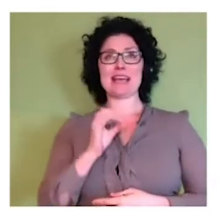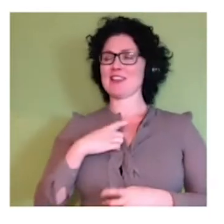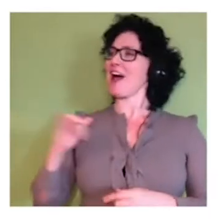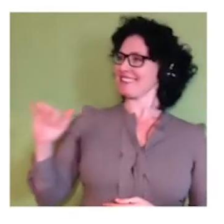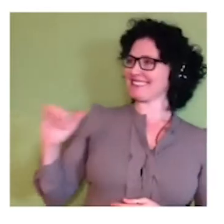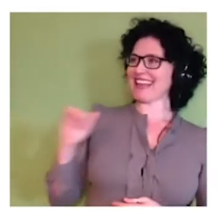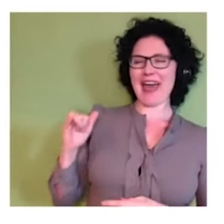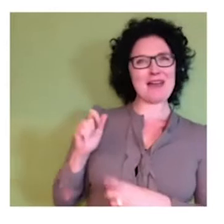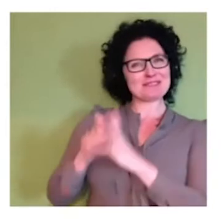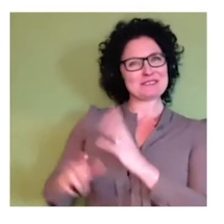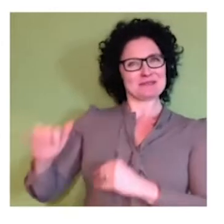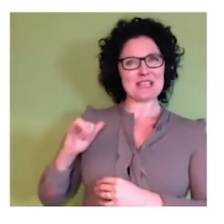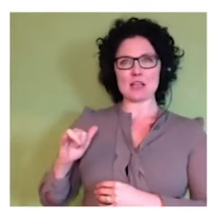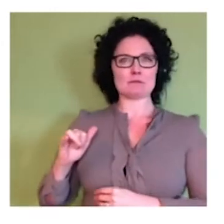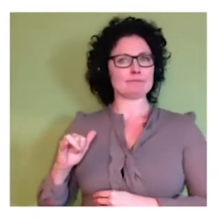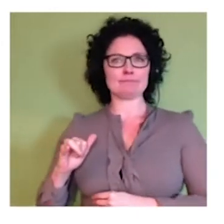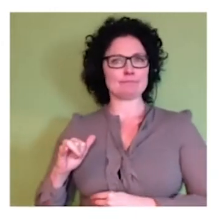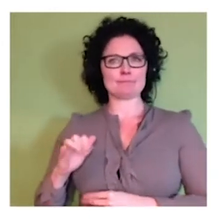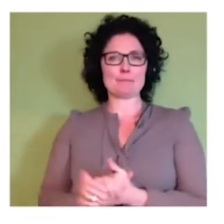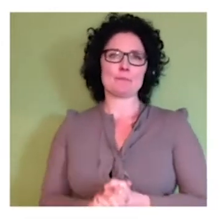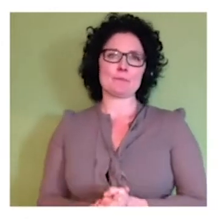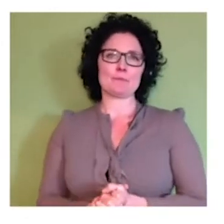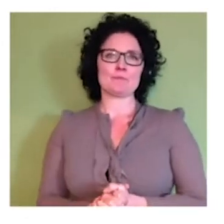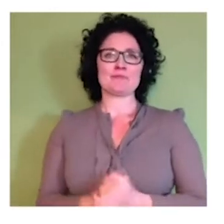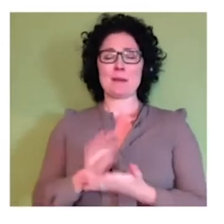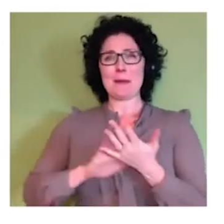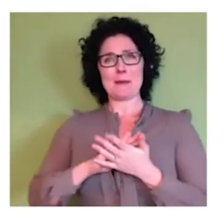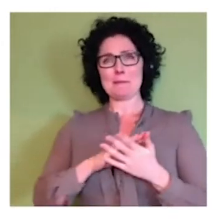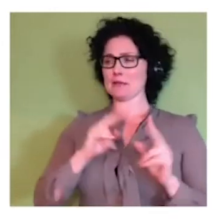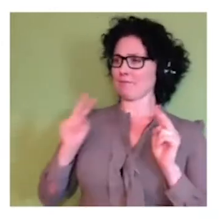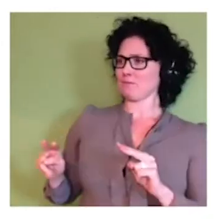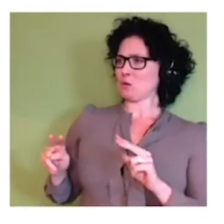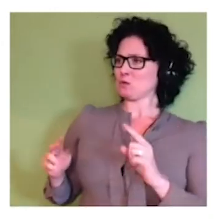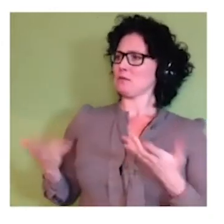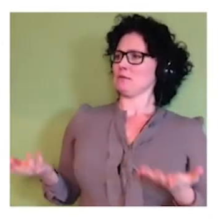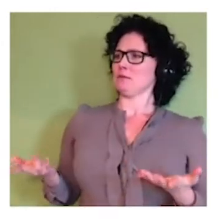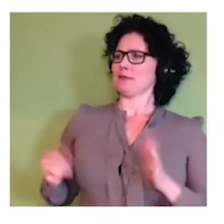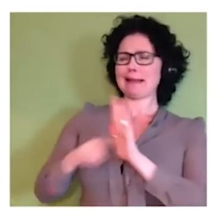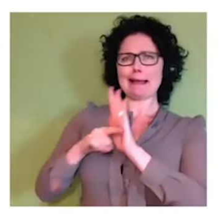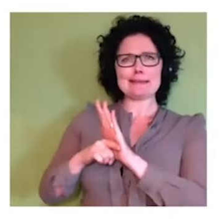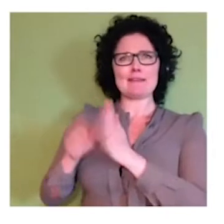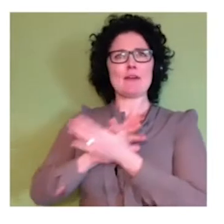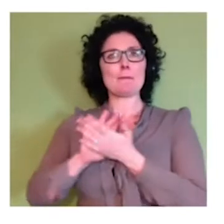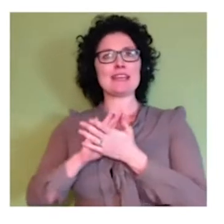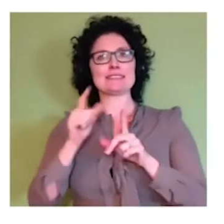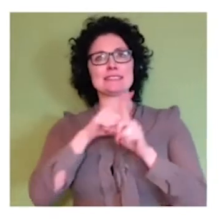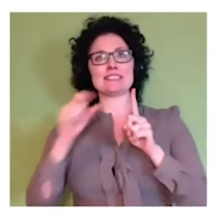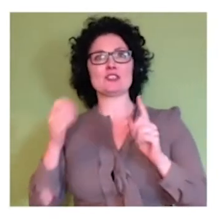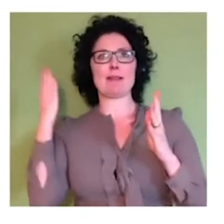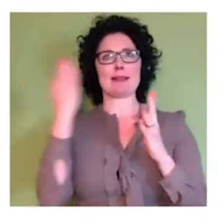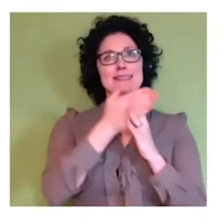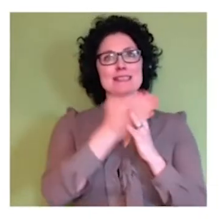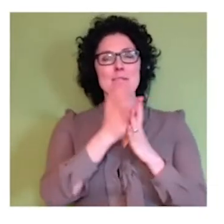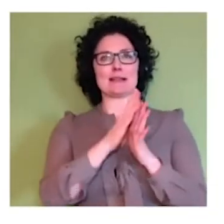So how disabled people are viewed negatively affects how our digital society views accessibility. Once attitudes